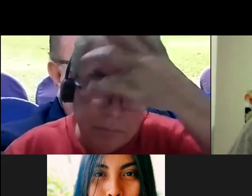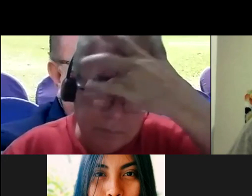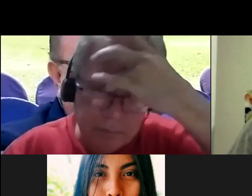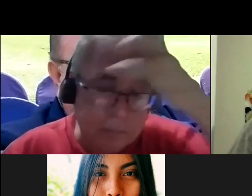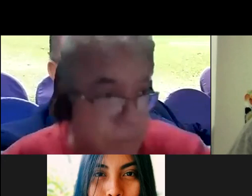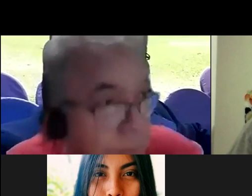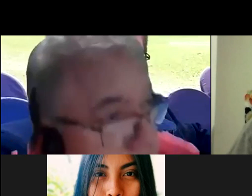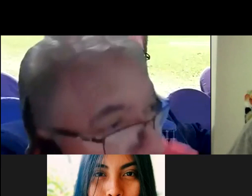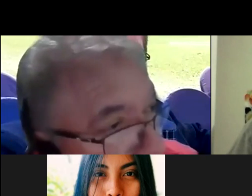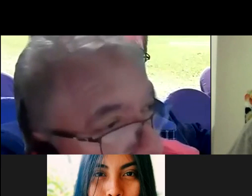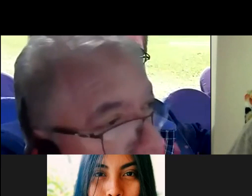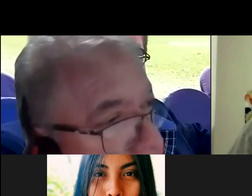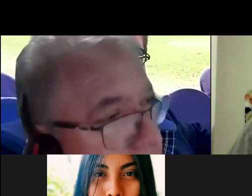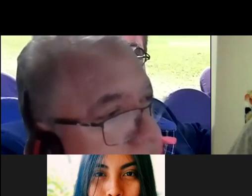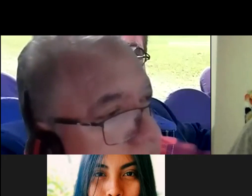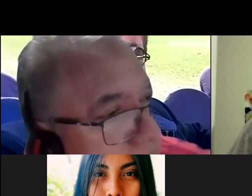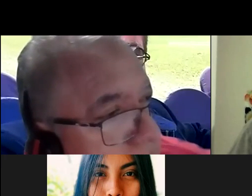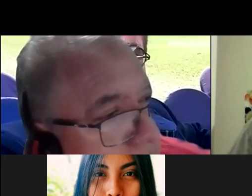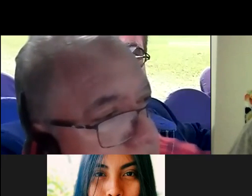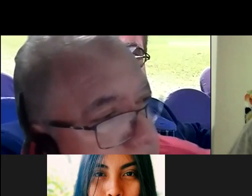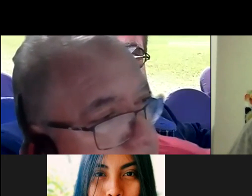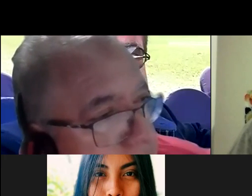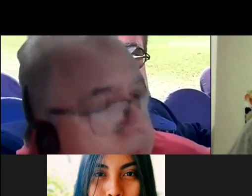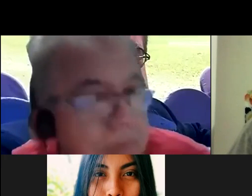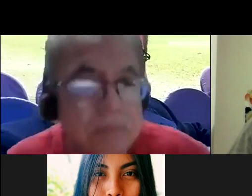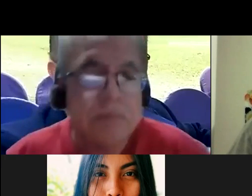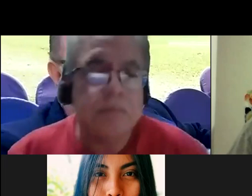I am very independent since I was a little kid.